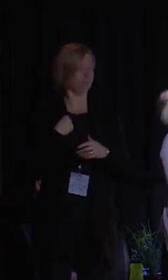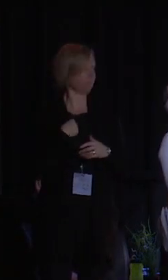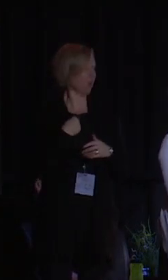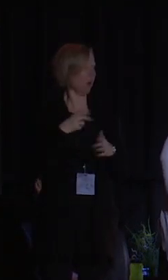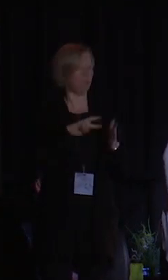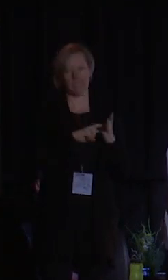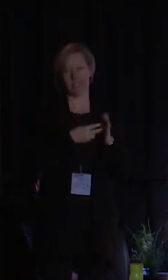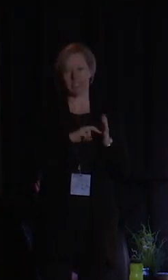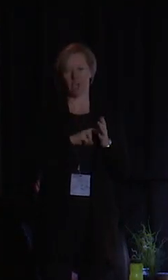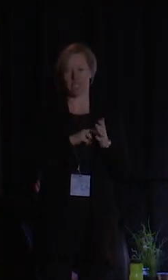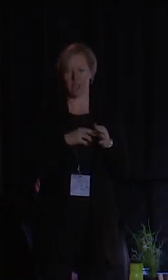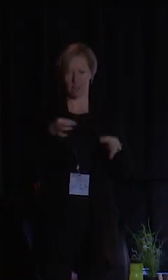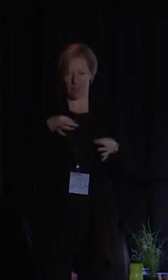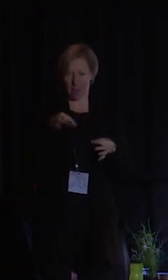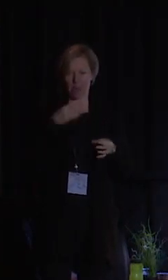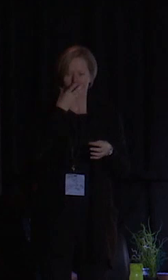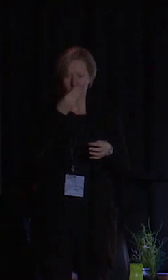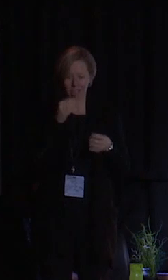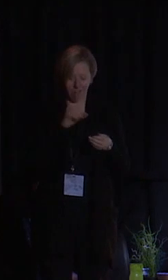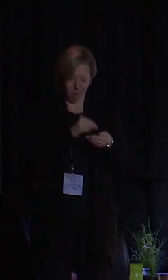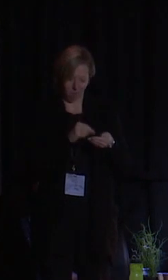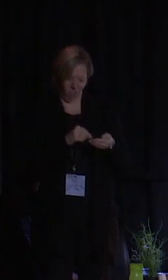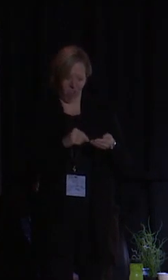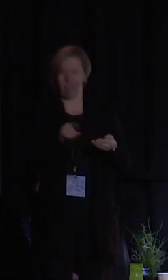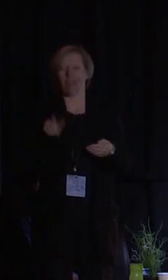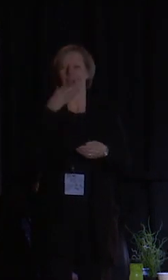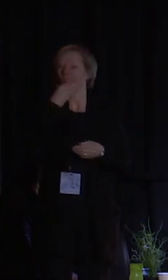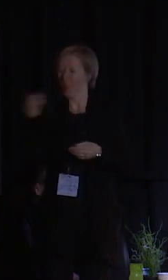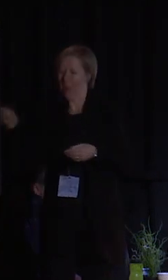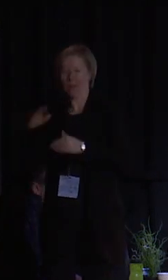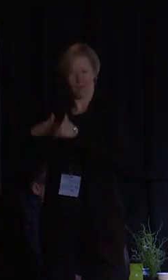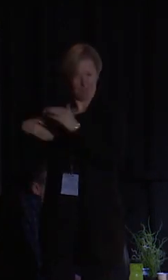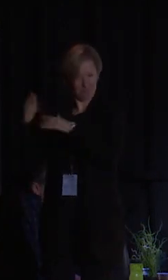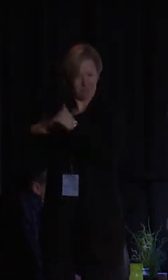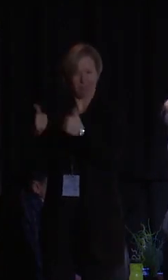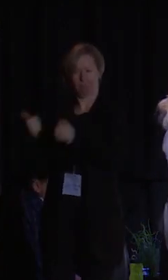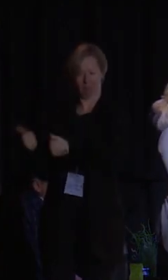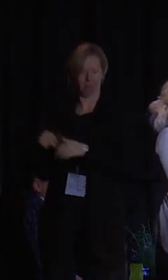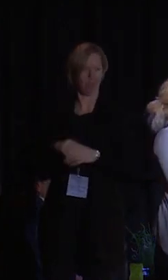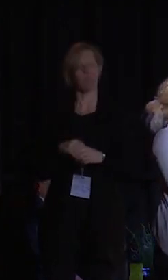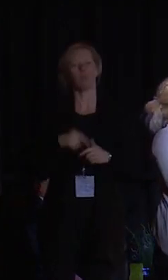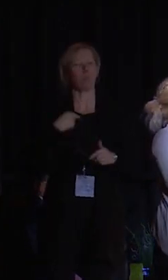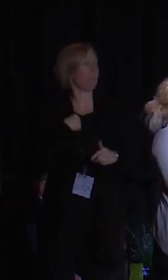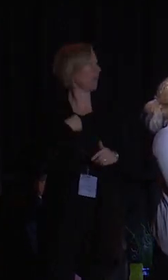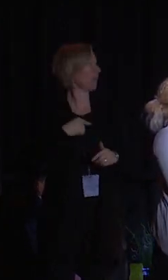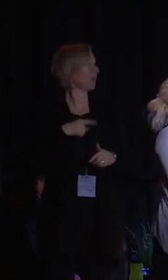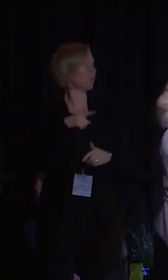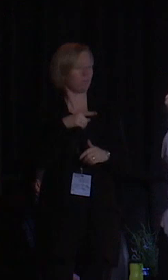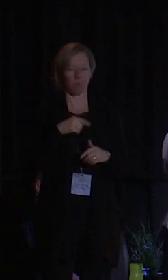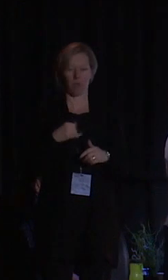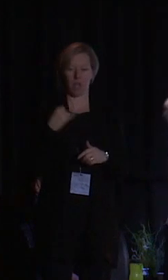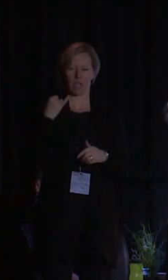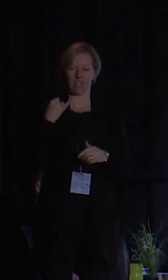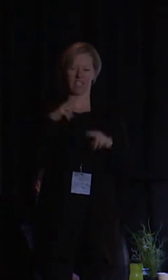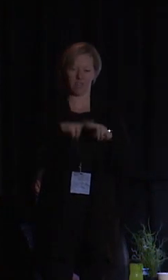I designed it on the back of a serviette, and the guy who actually built it made it good. I come up to around about there, that's 6 foot. So it